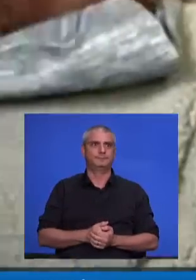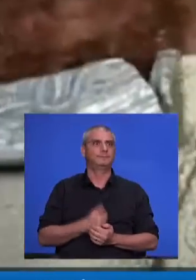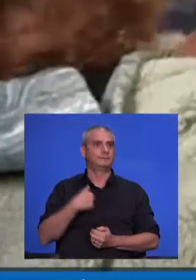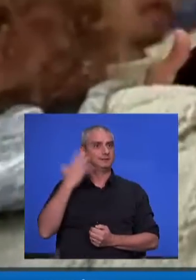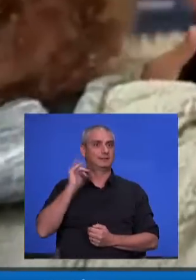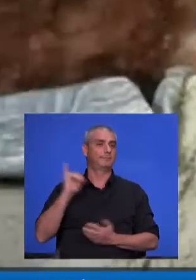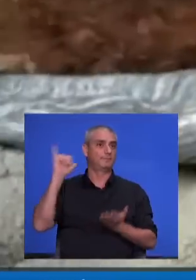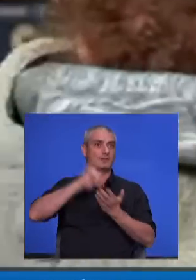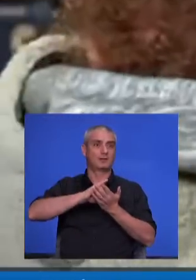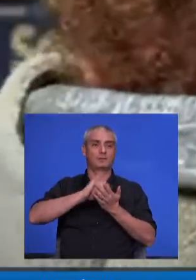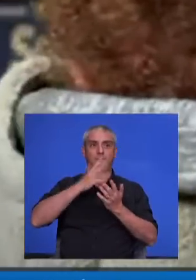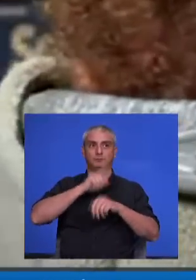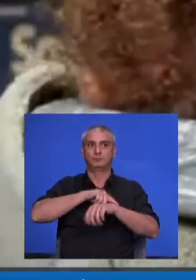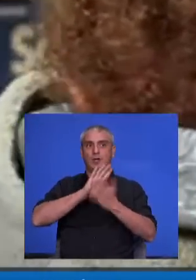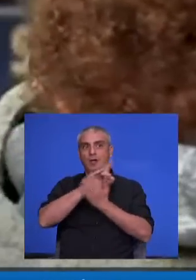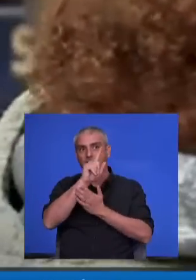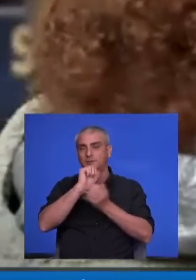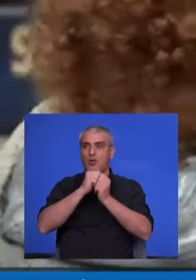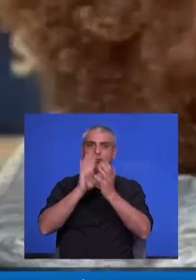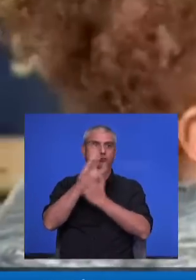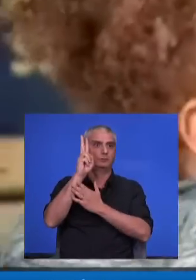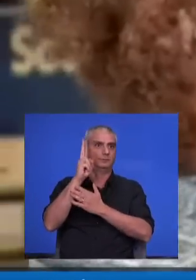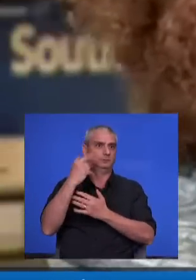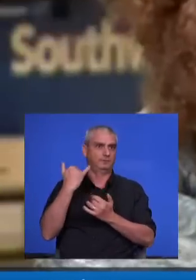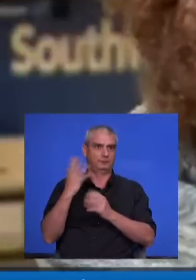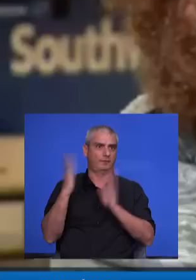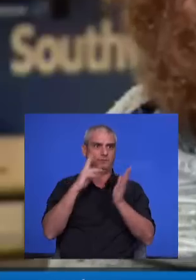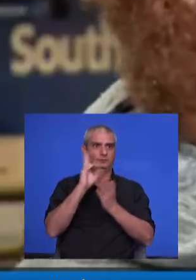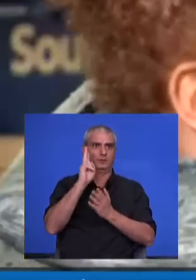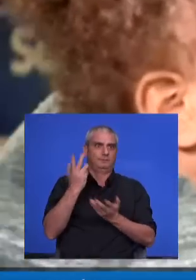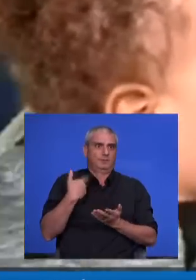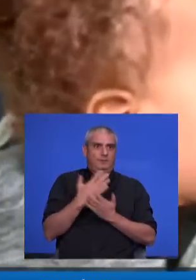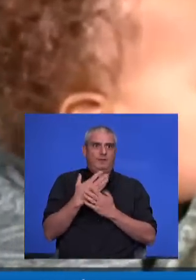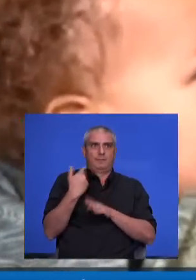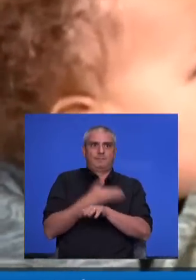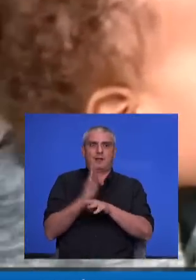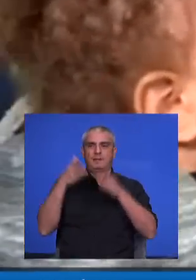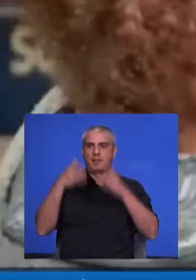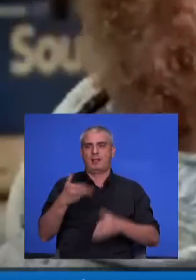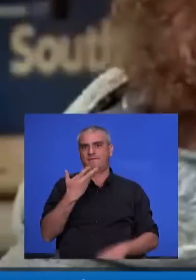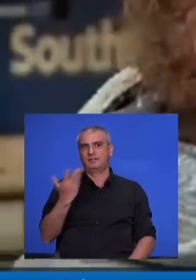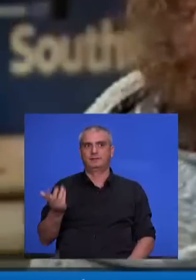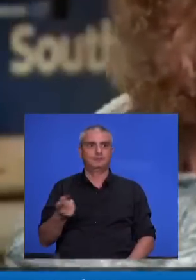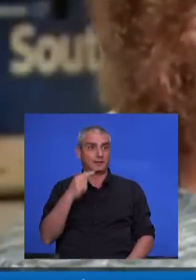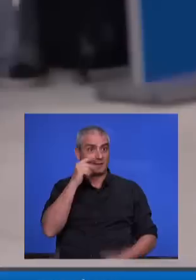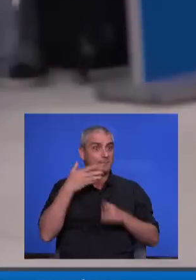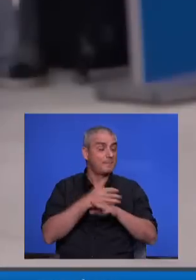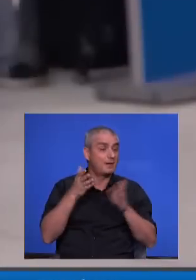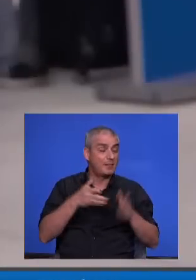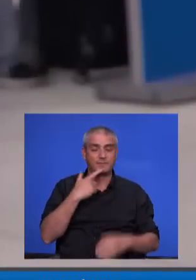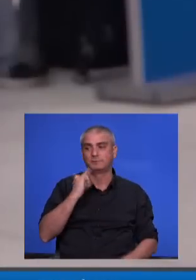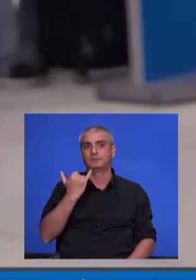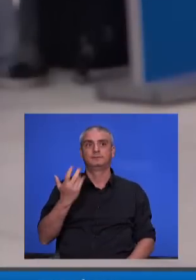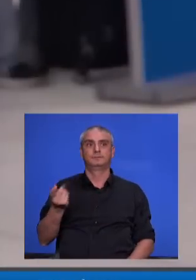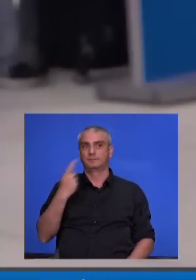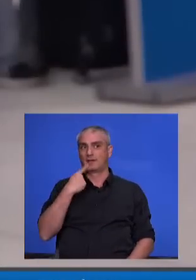like 11 or 12 when we landed. Now it's going to be 2, and we're missing the first week for a funeral. You're missing a funeral? Yes, ma'am. I was